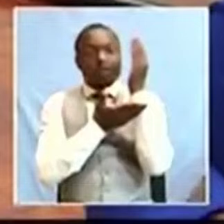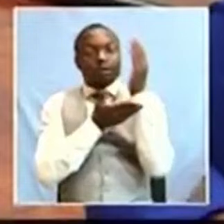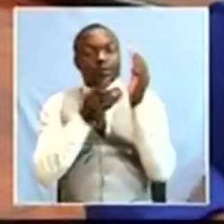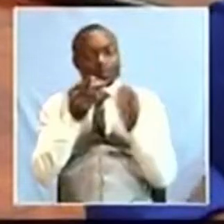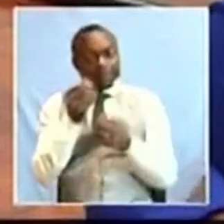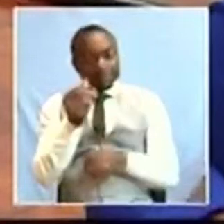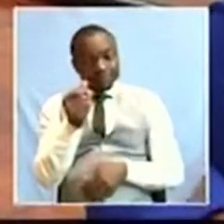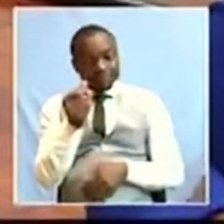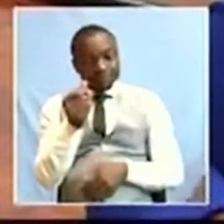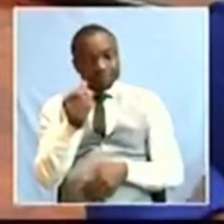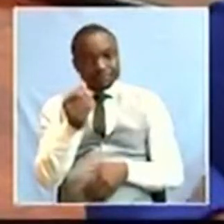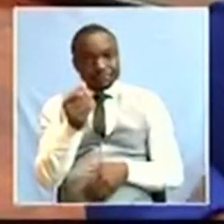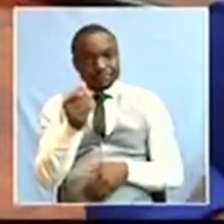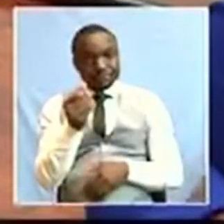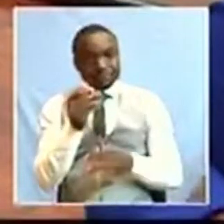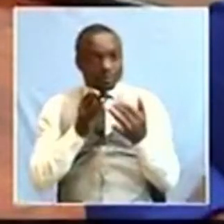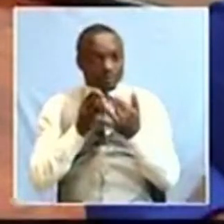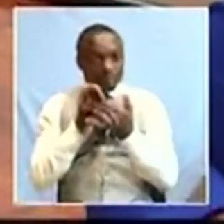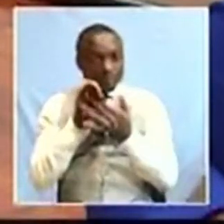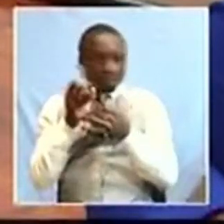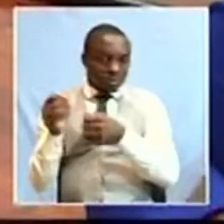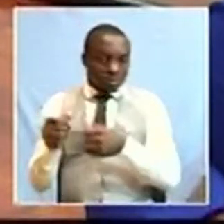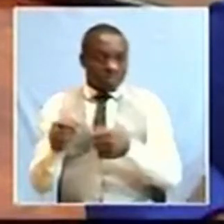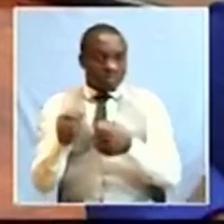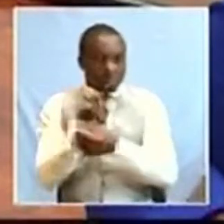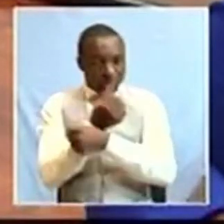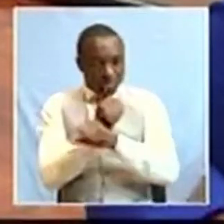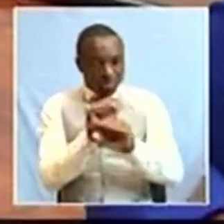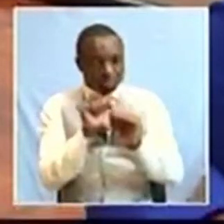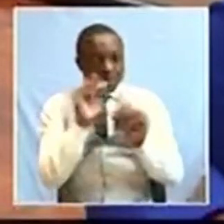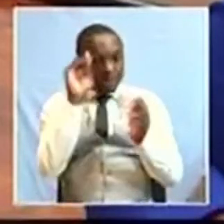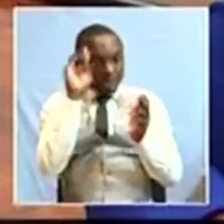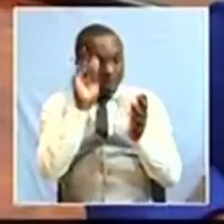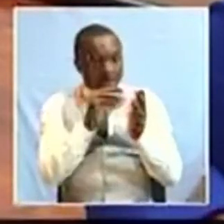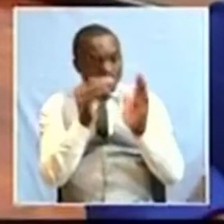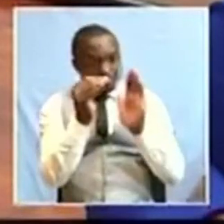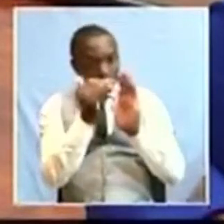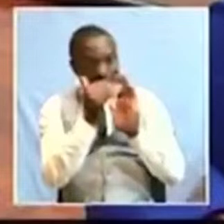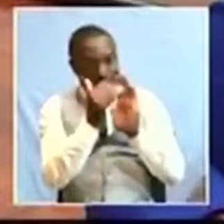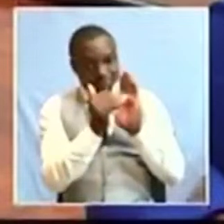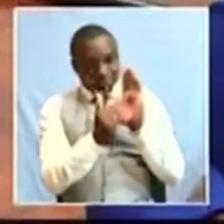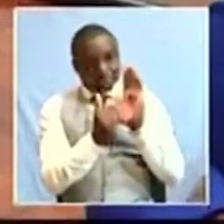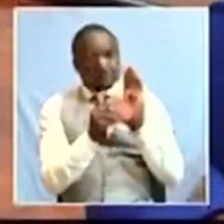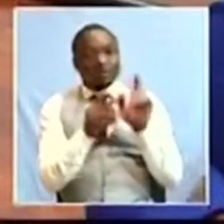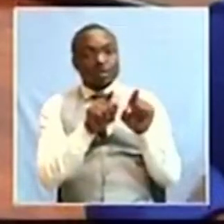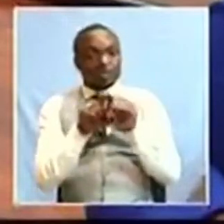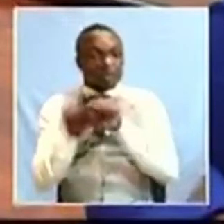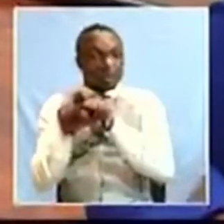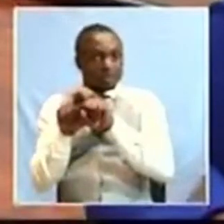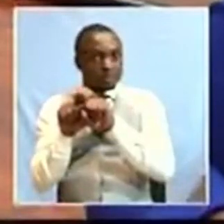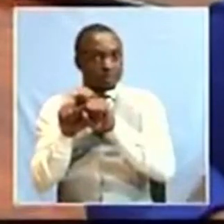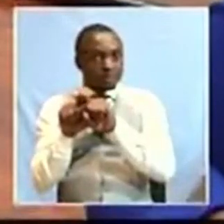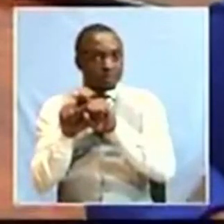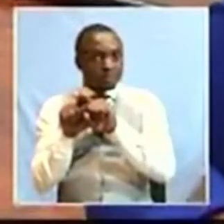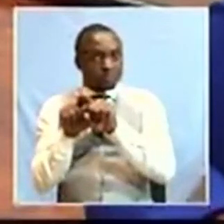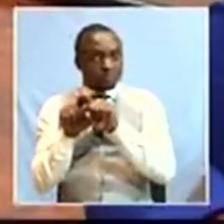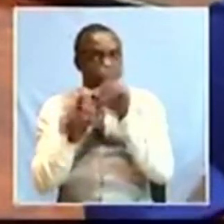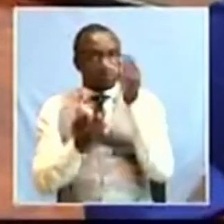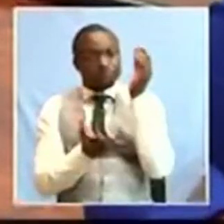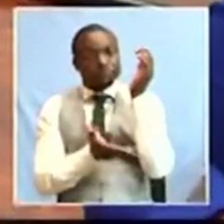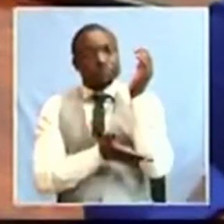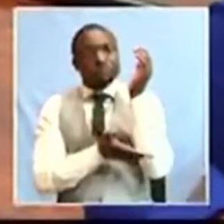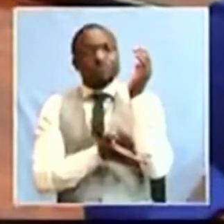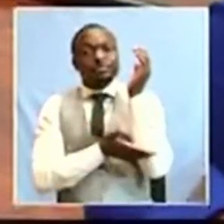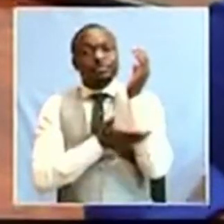revenue through interventions outlined above and also maximizing on partnerships